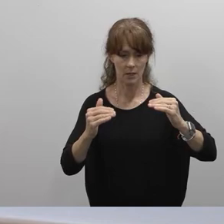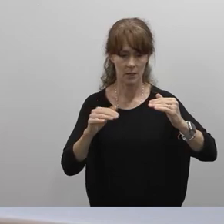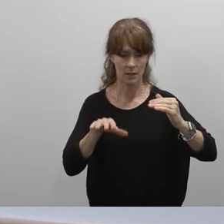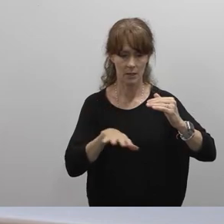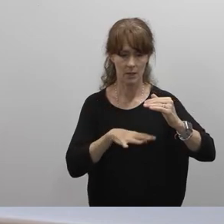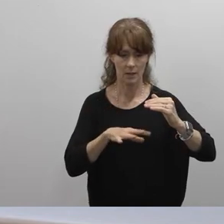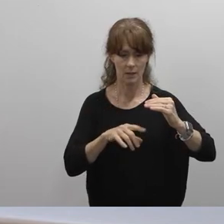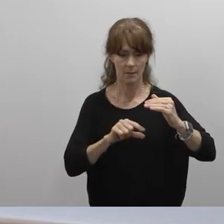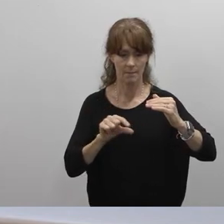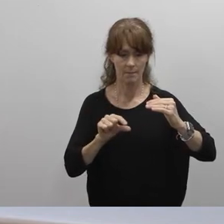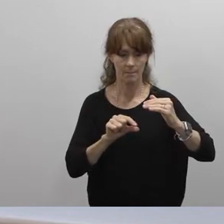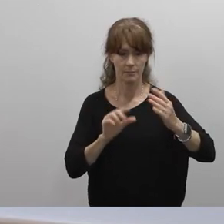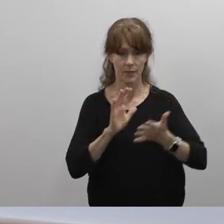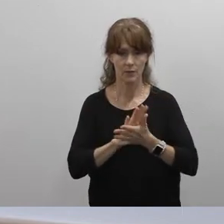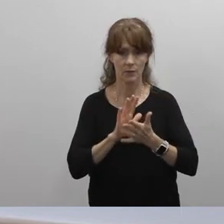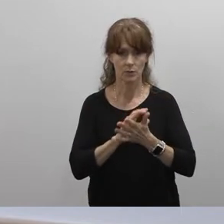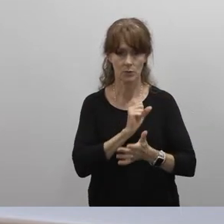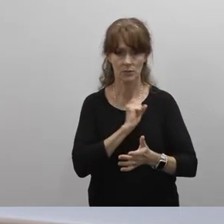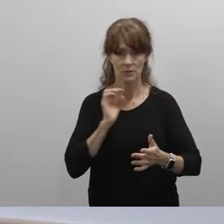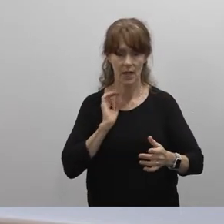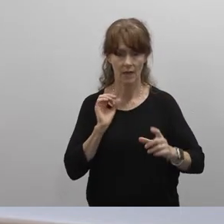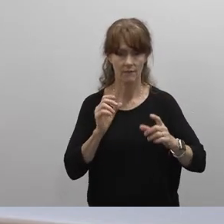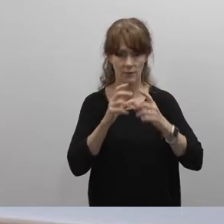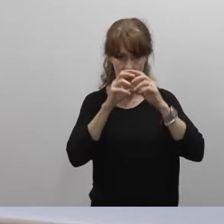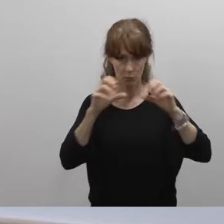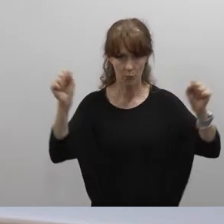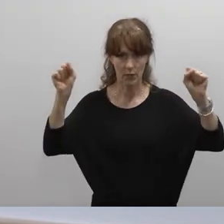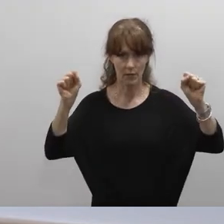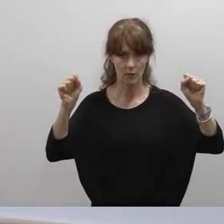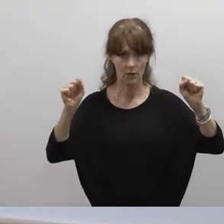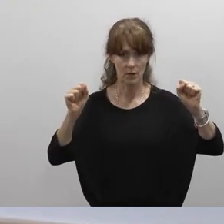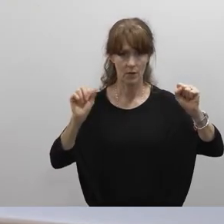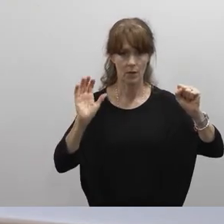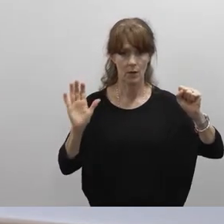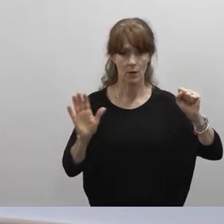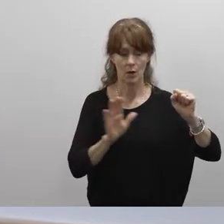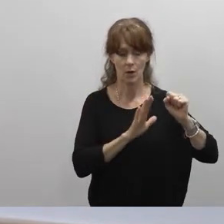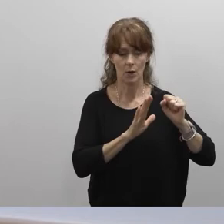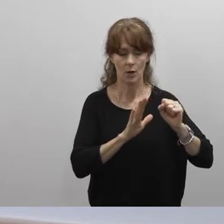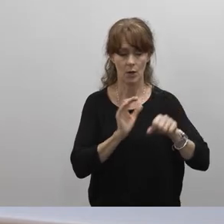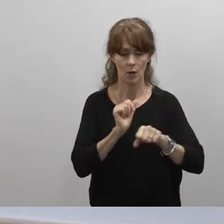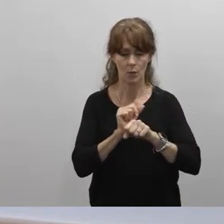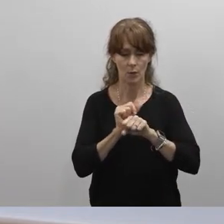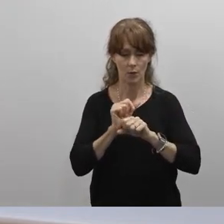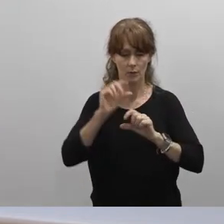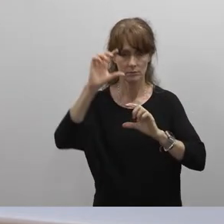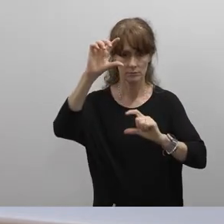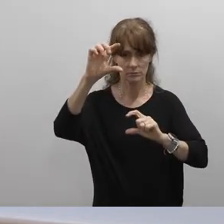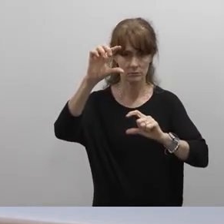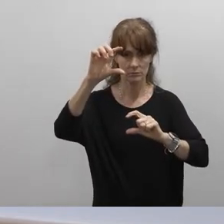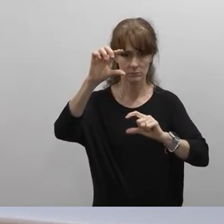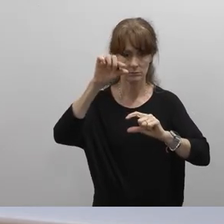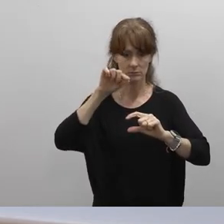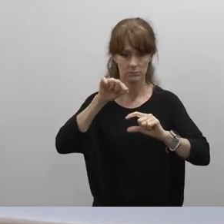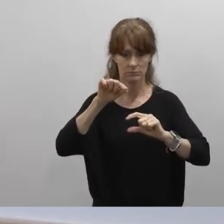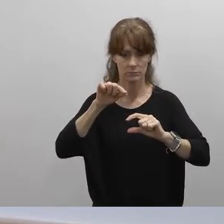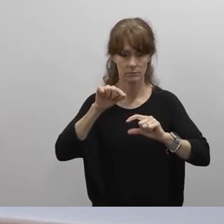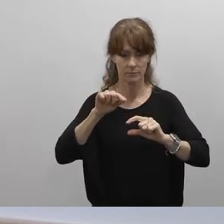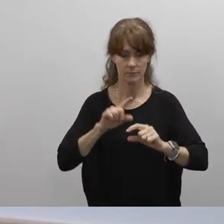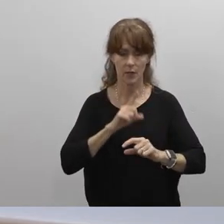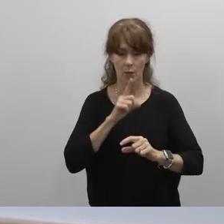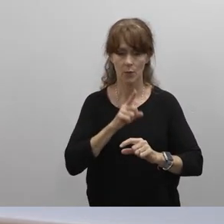and the school staff, the superintendent and her work, and that what's